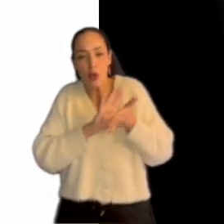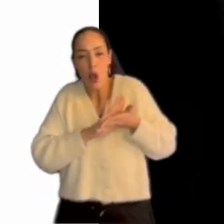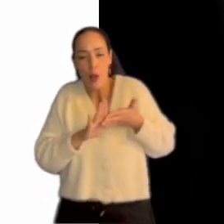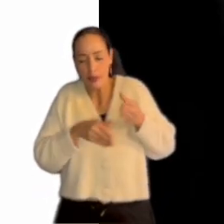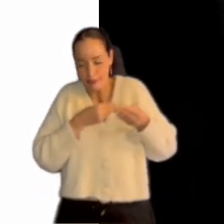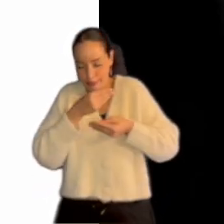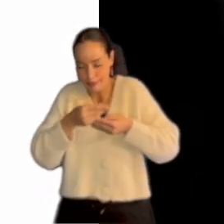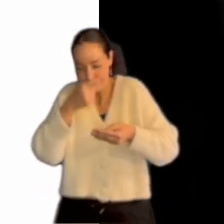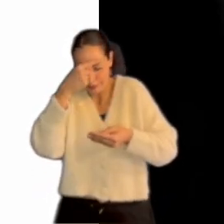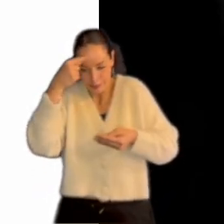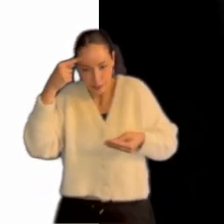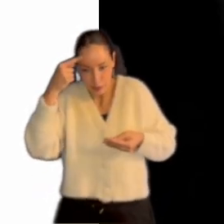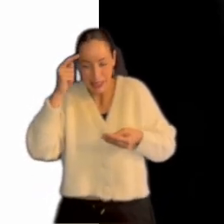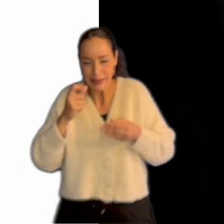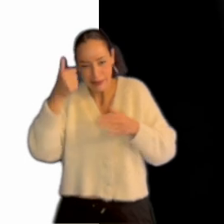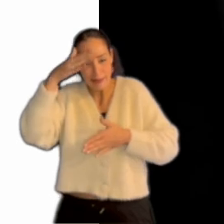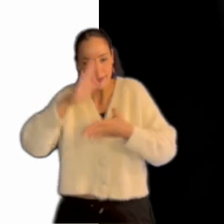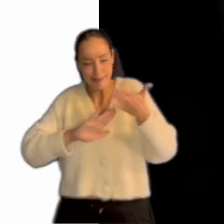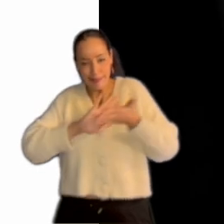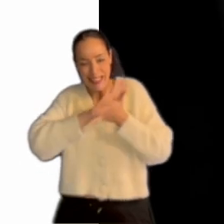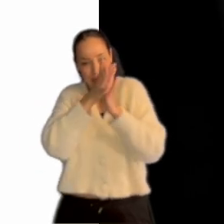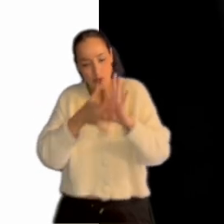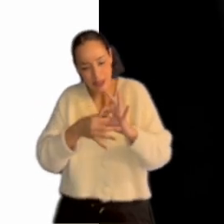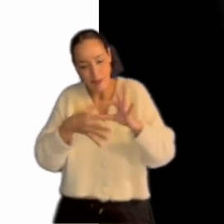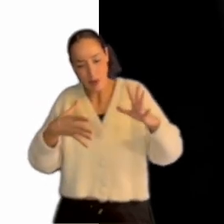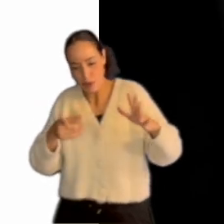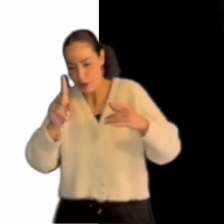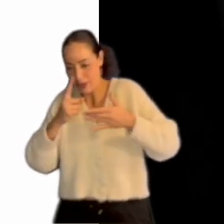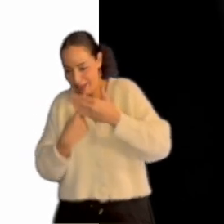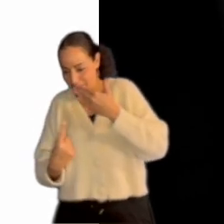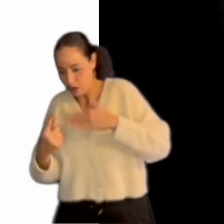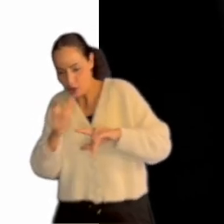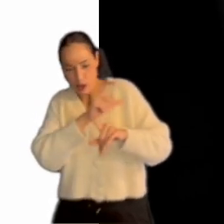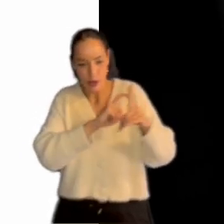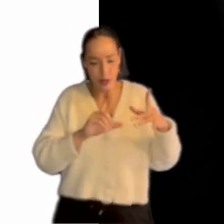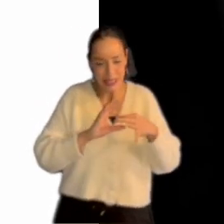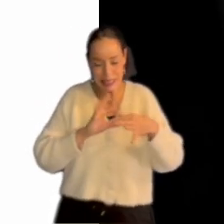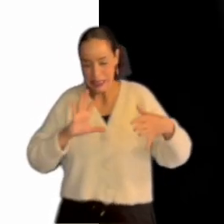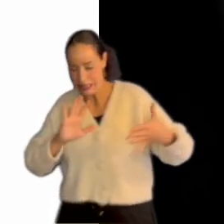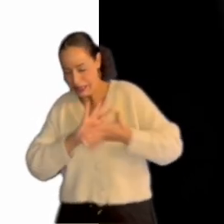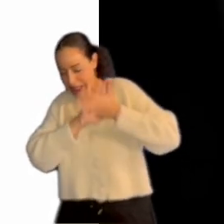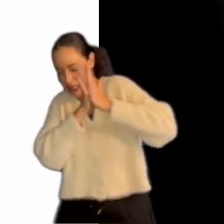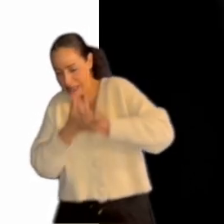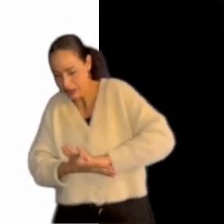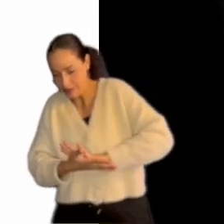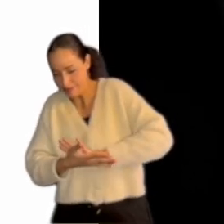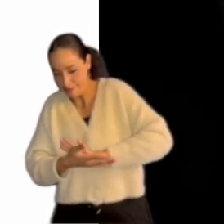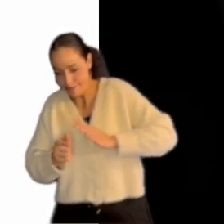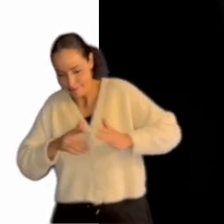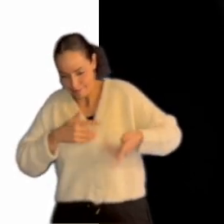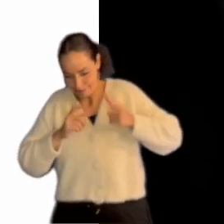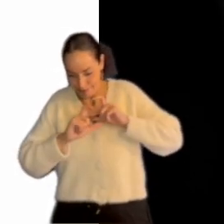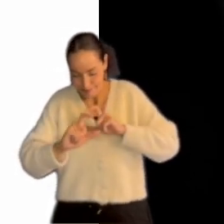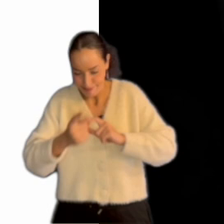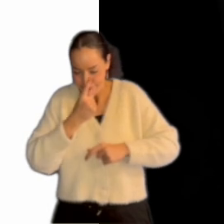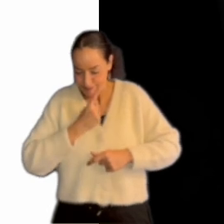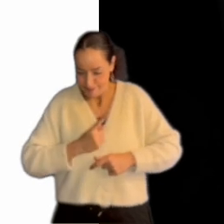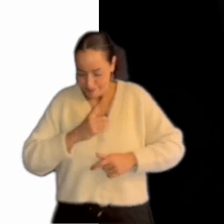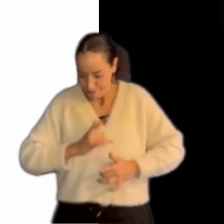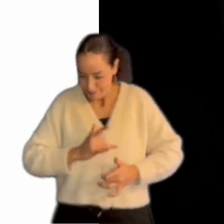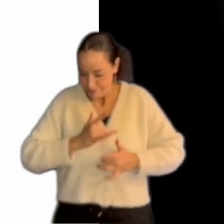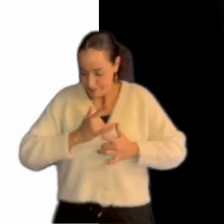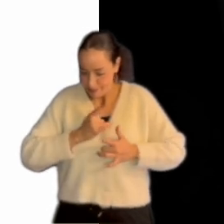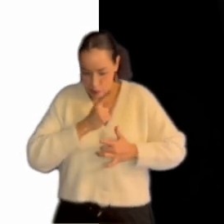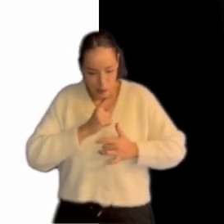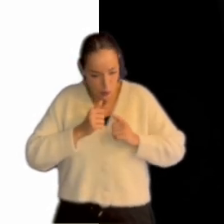of worth, of humanity depends upon a feeling of connection with others. The solidarity of a group provides the strongest protection against terror